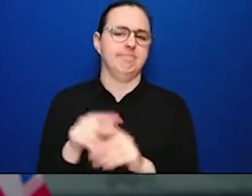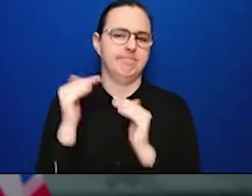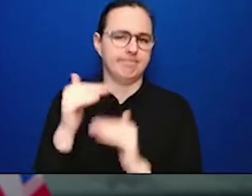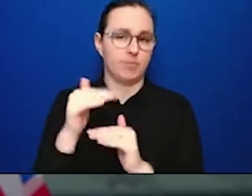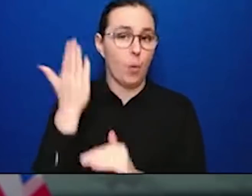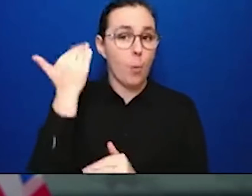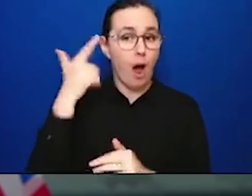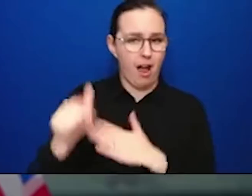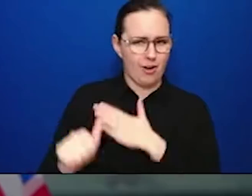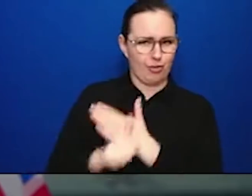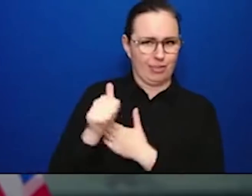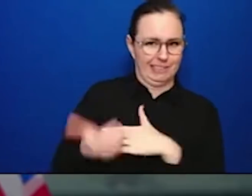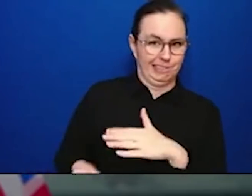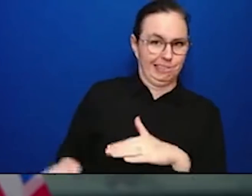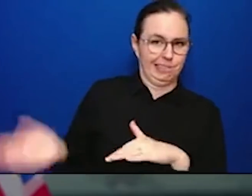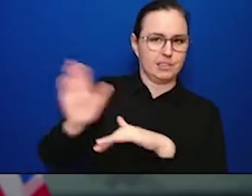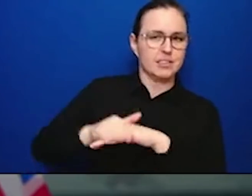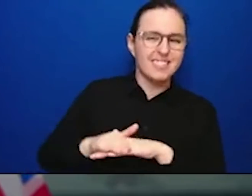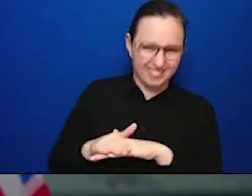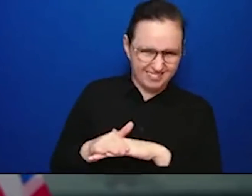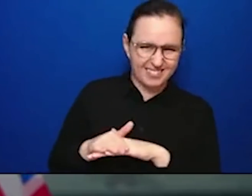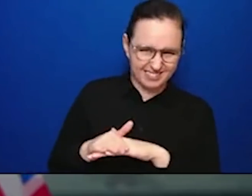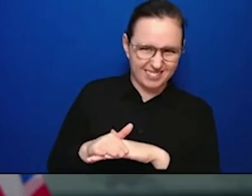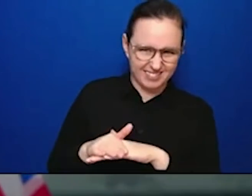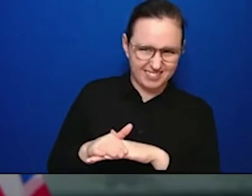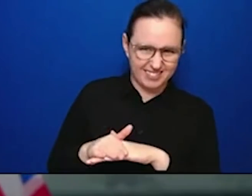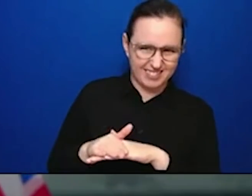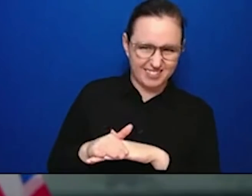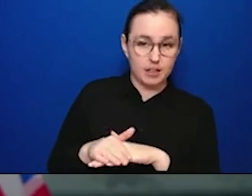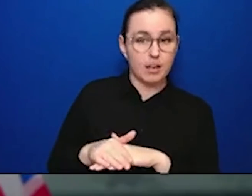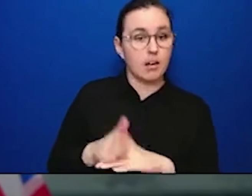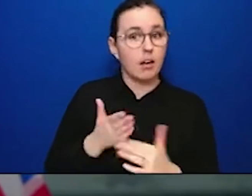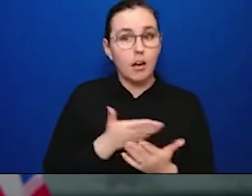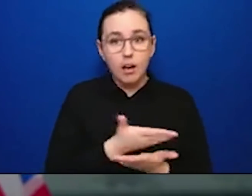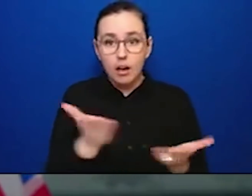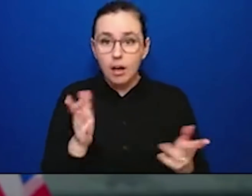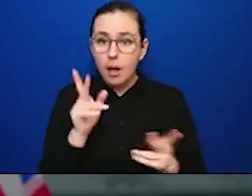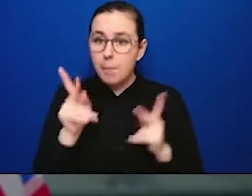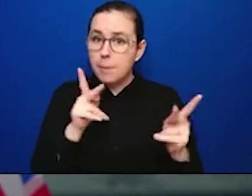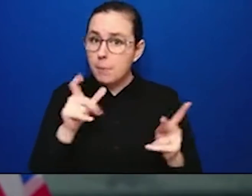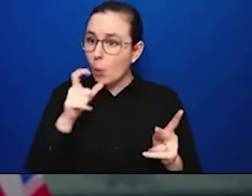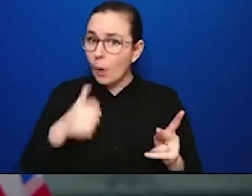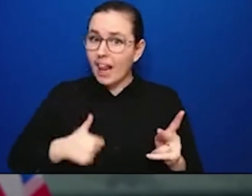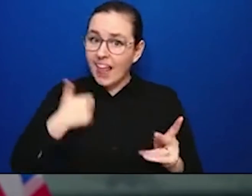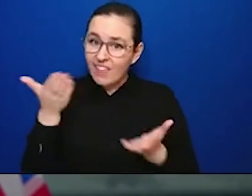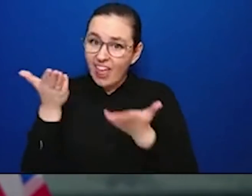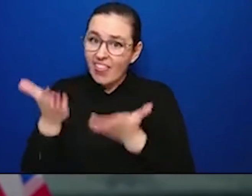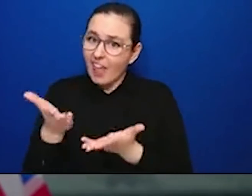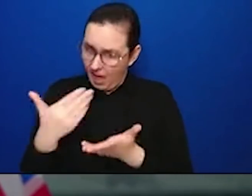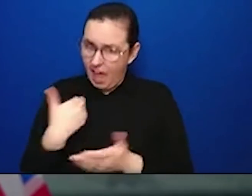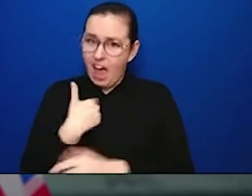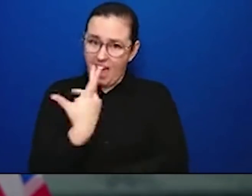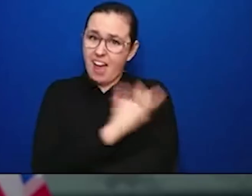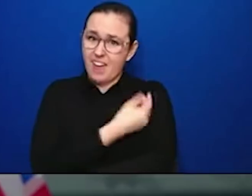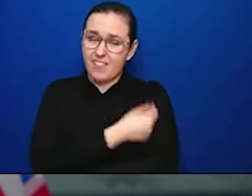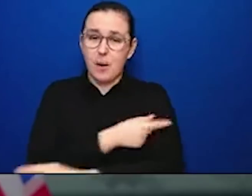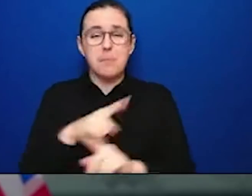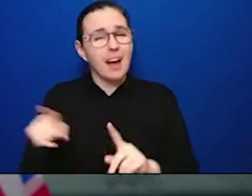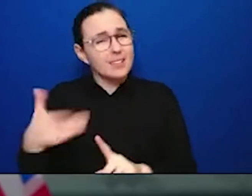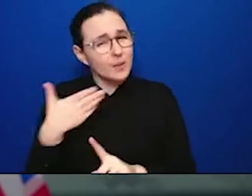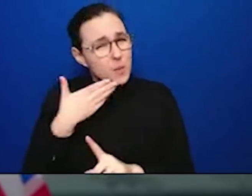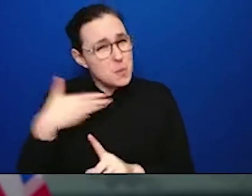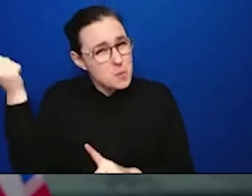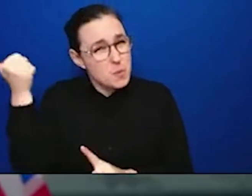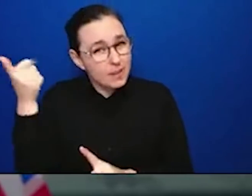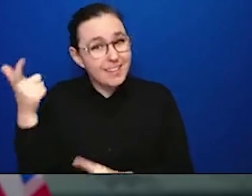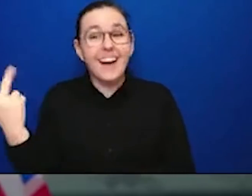that residents are well protected, but because they're older and we know that immunity wanes over time, there's still a risk, and we